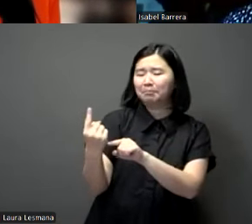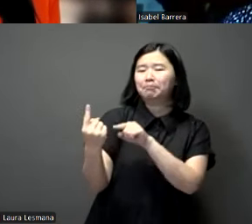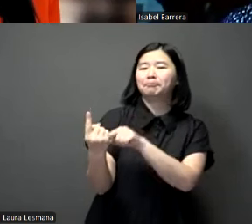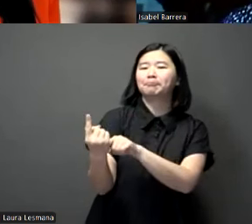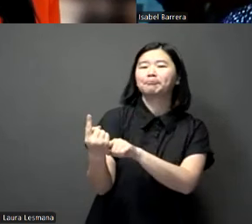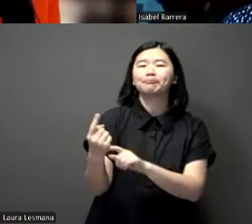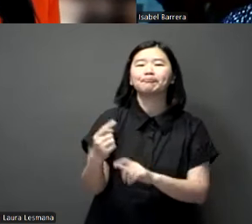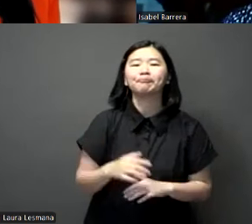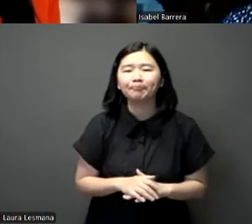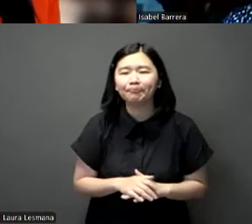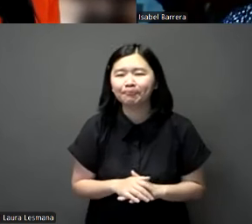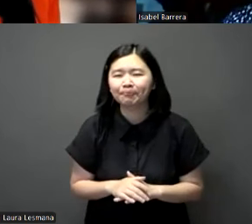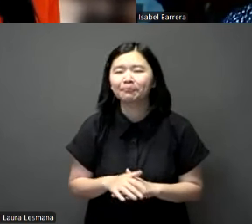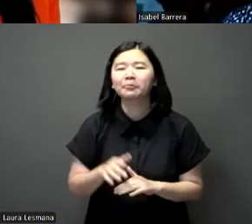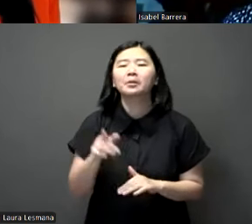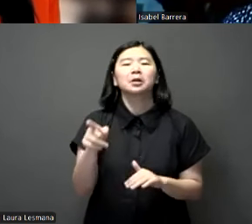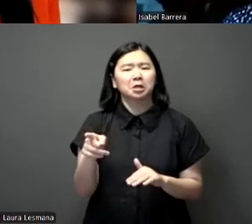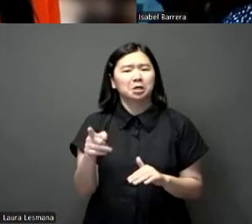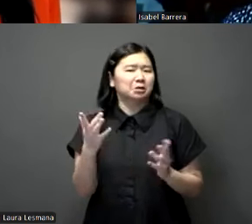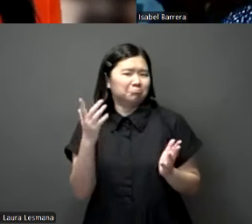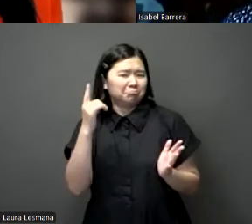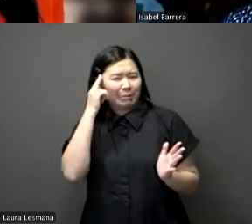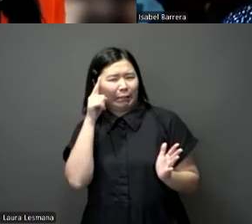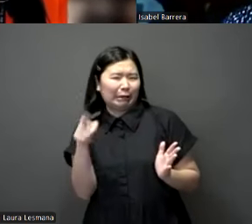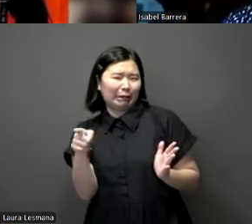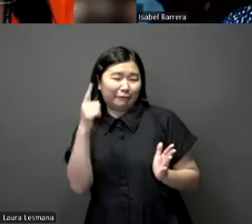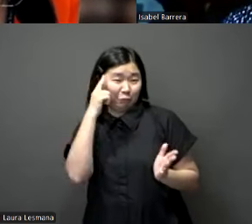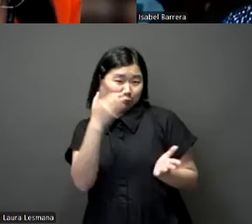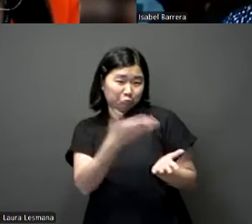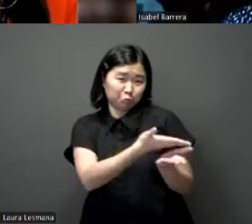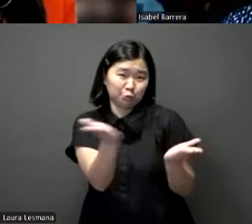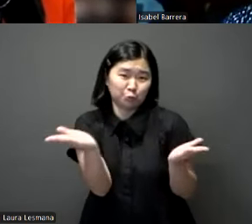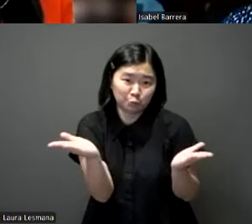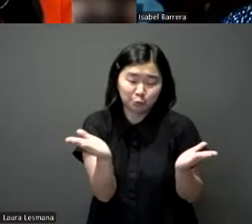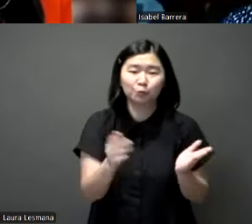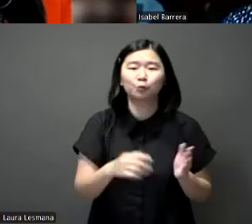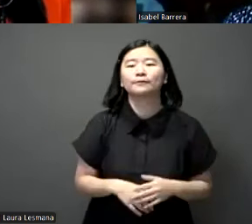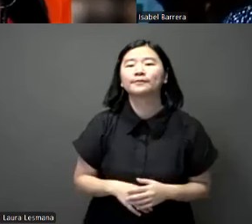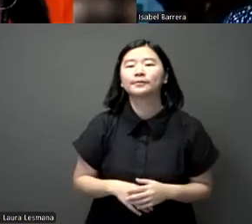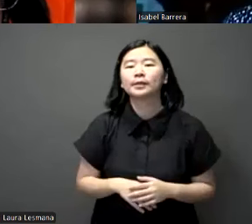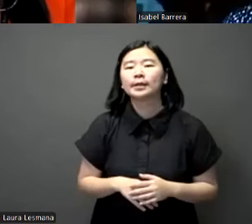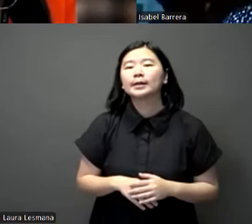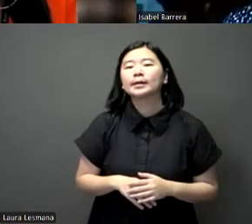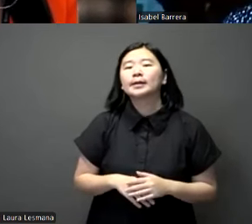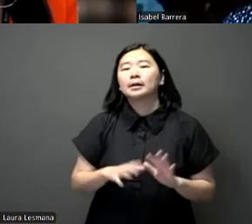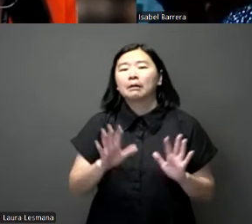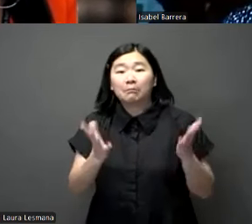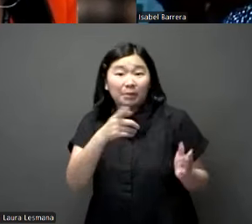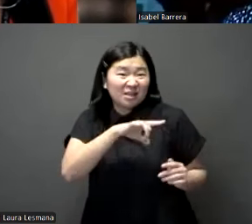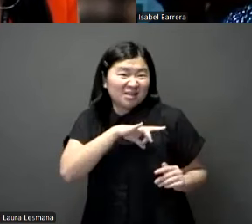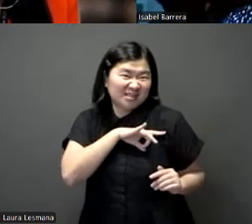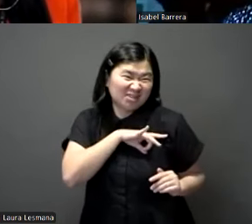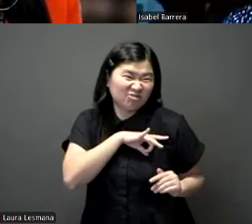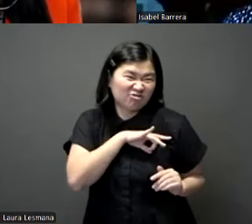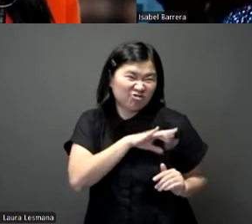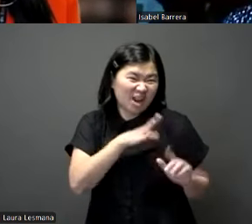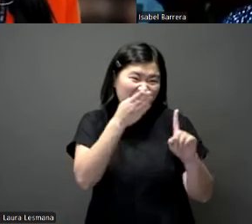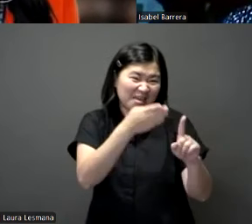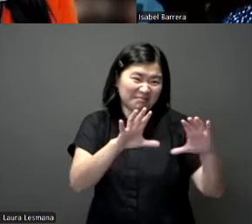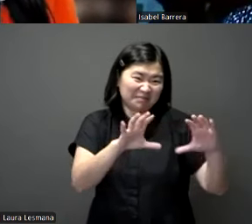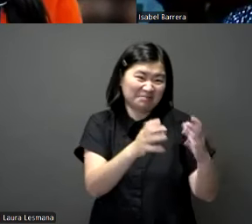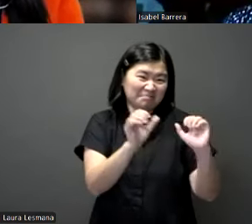team as well. In terms of equity in the care of people with cervical cancer, why do most